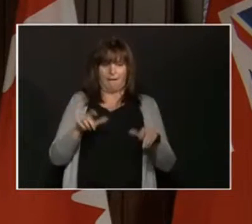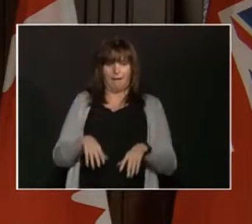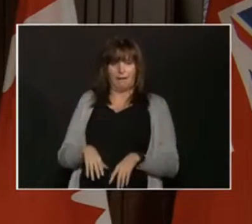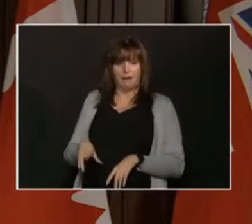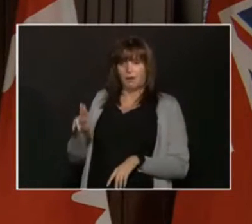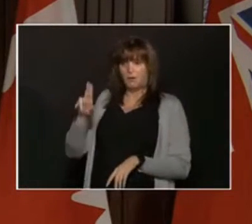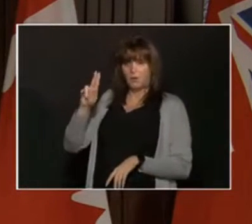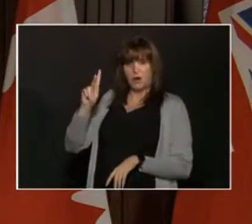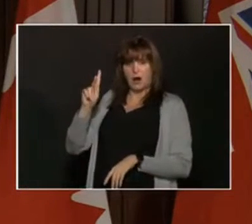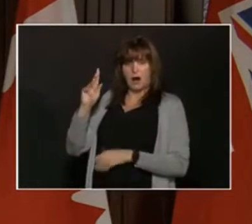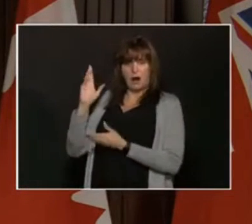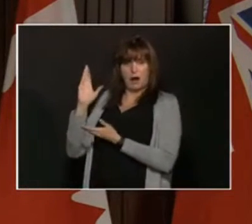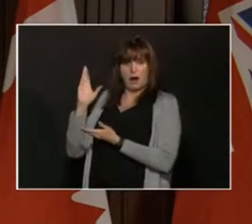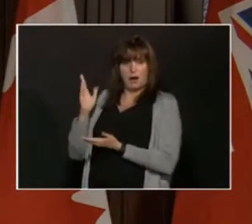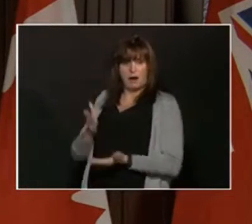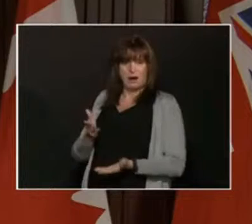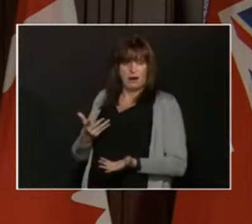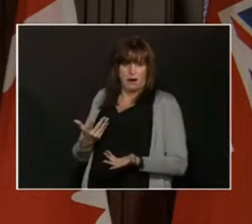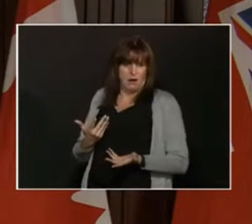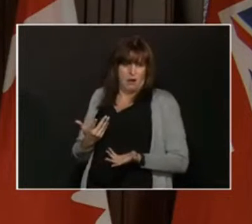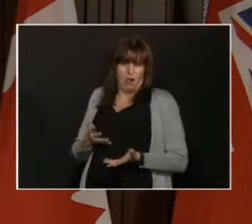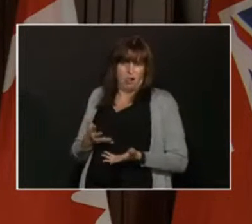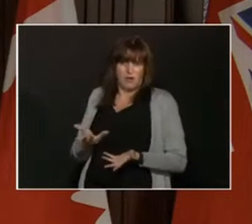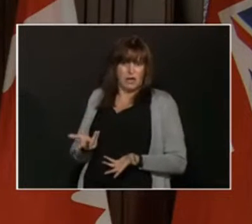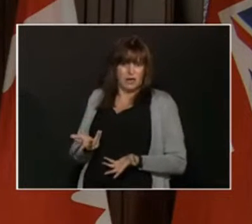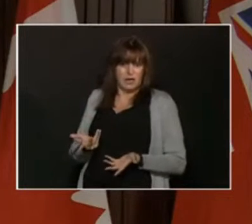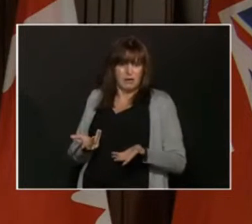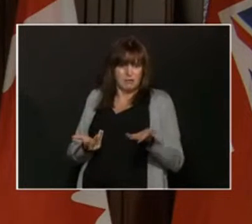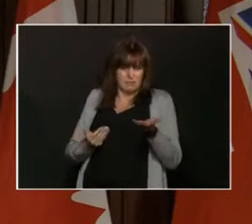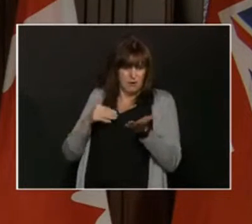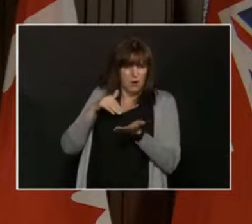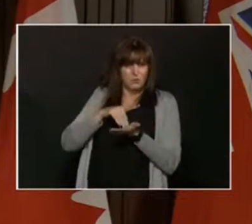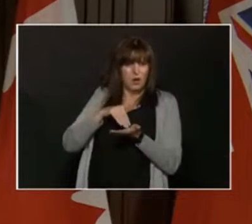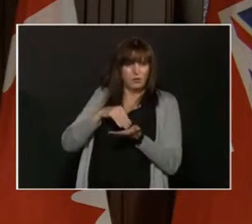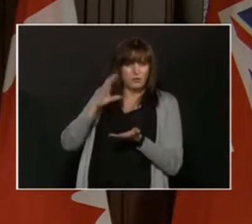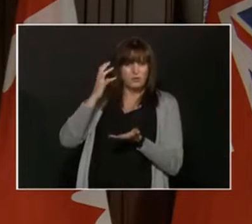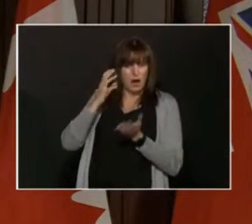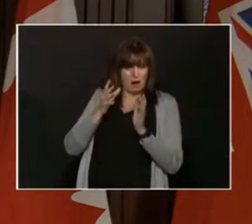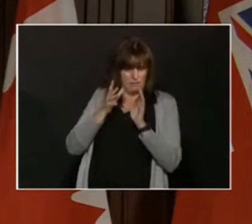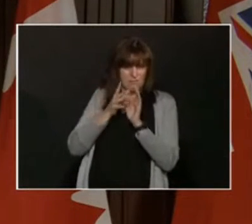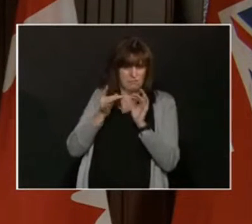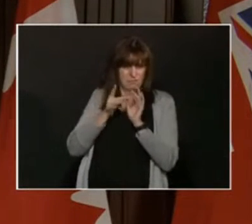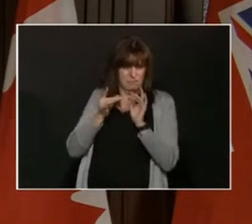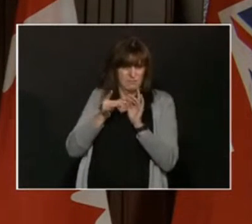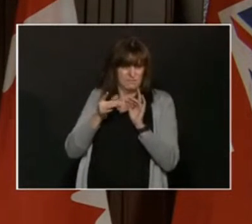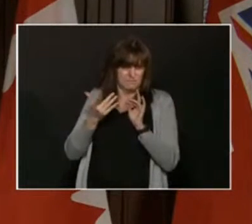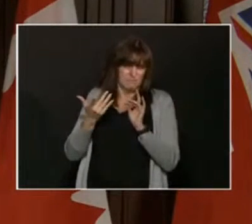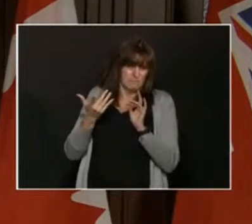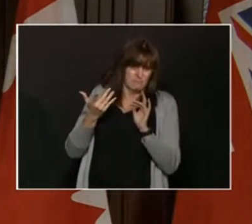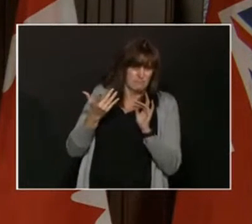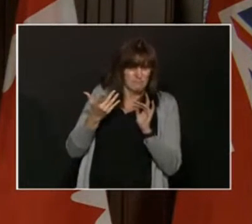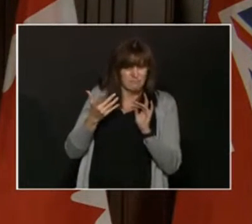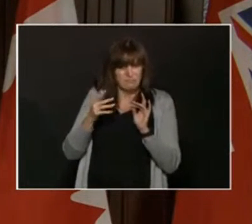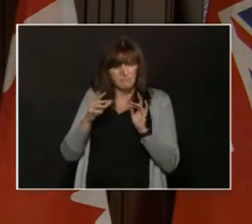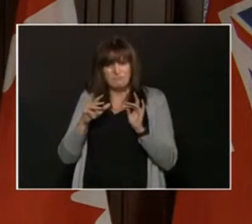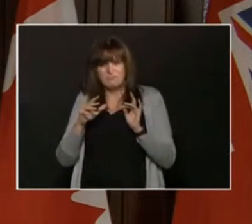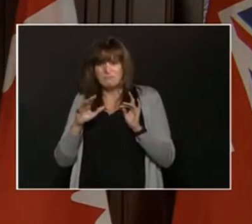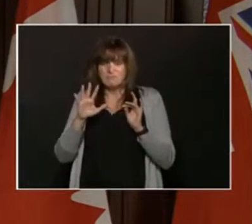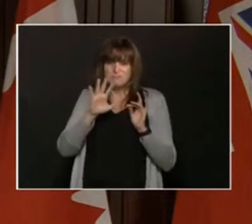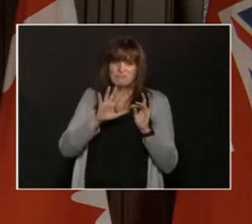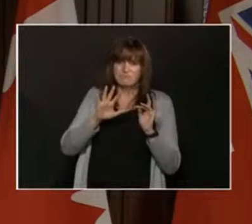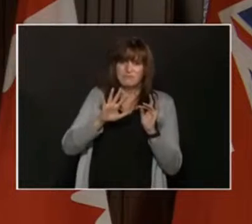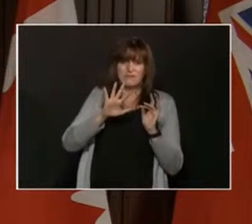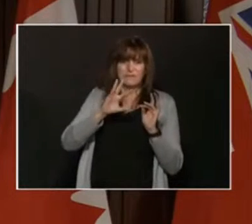Brown indicated, it's probably at least 56% more transmissible. And at this point, as I said, 3